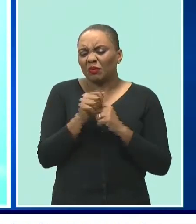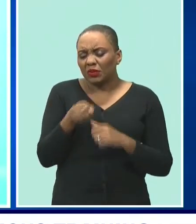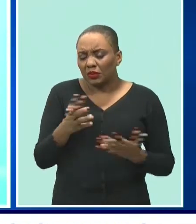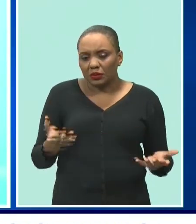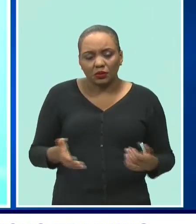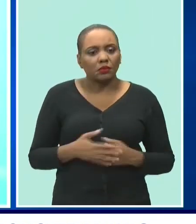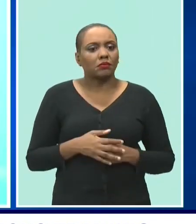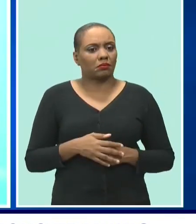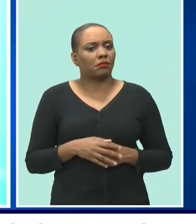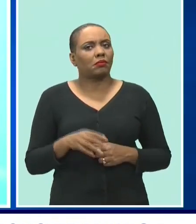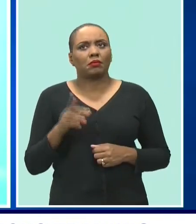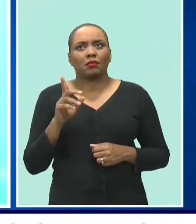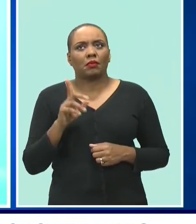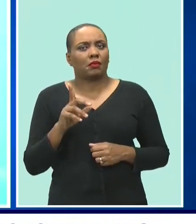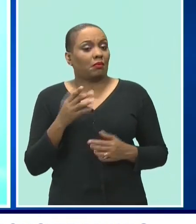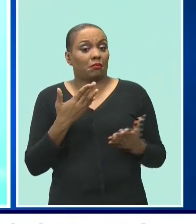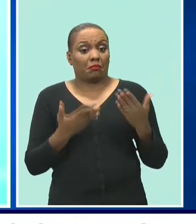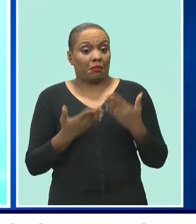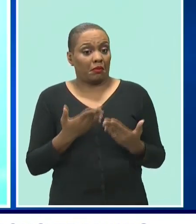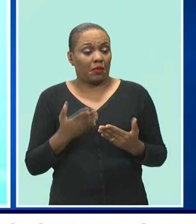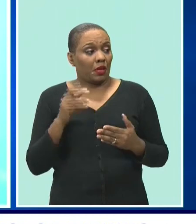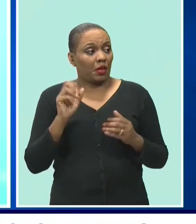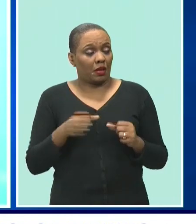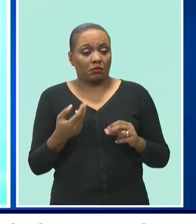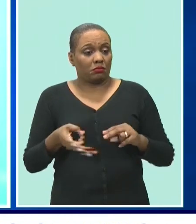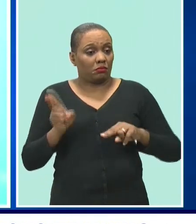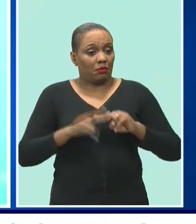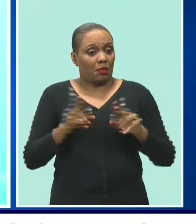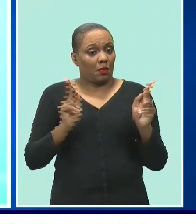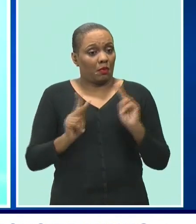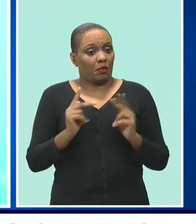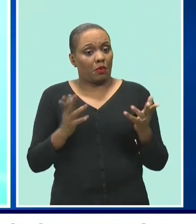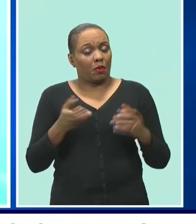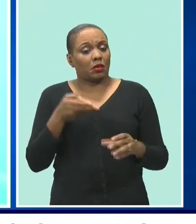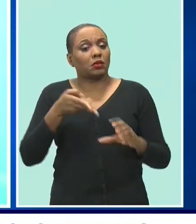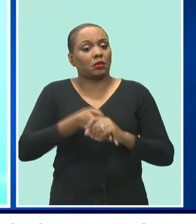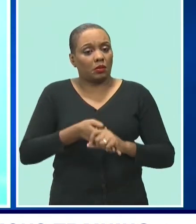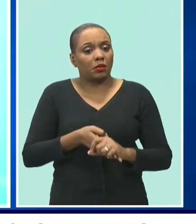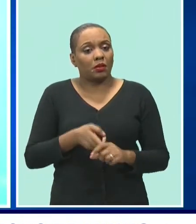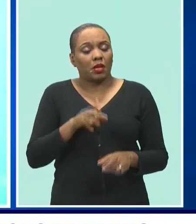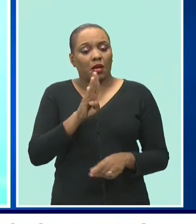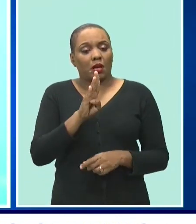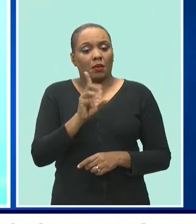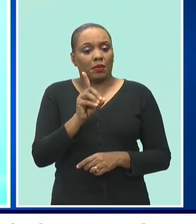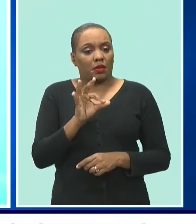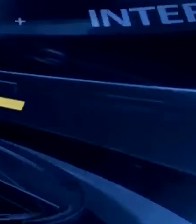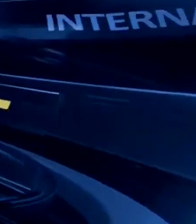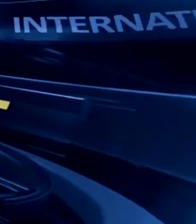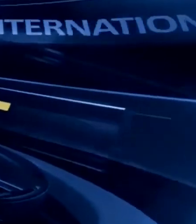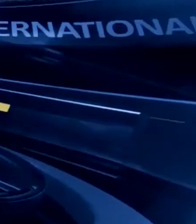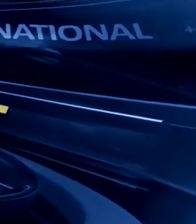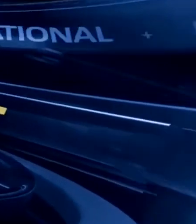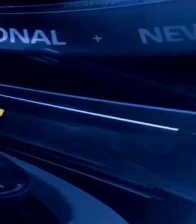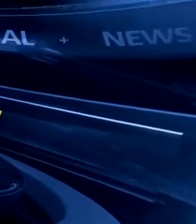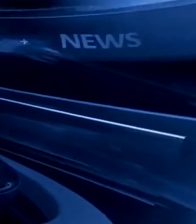that information out. You never know, they may even see an increase in the number of recruiters coming to the BDF.